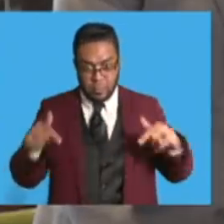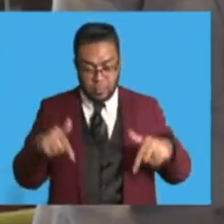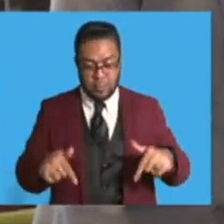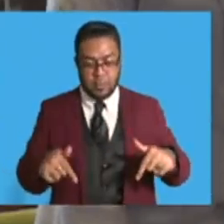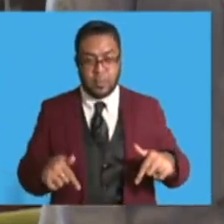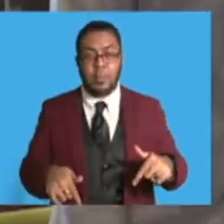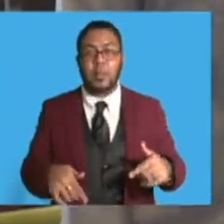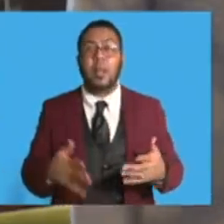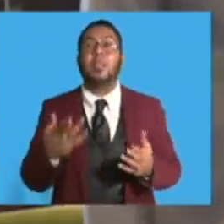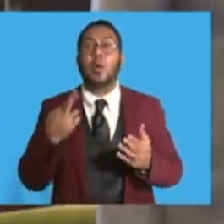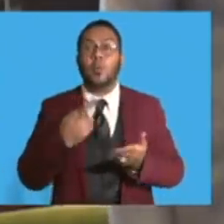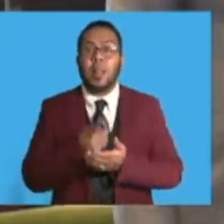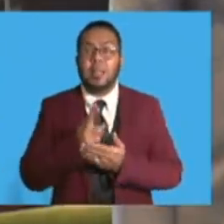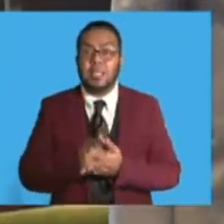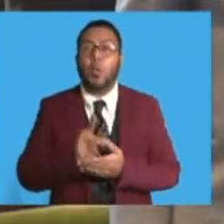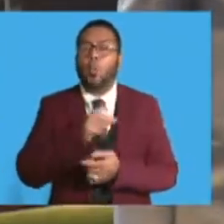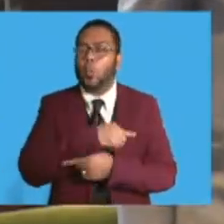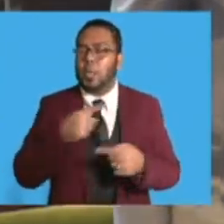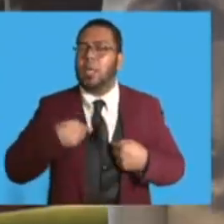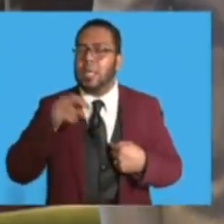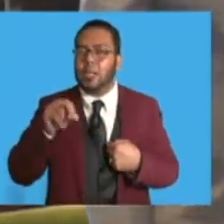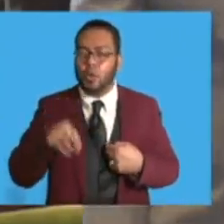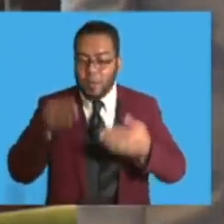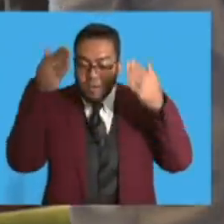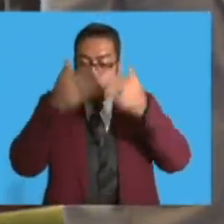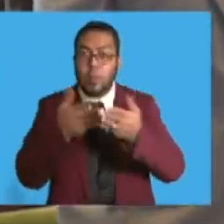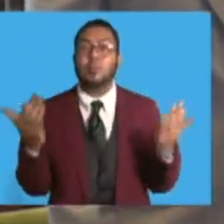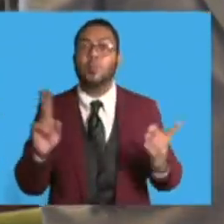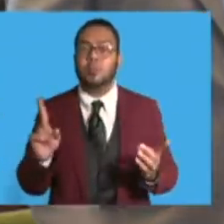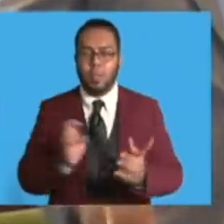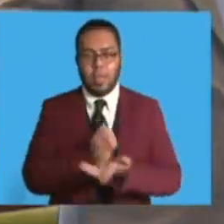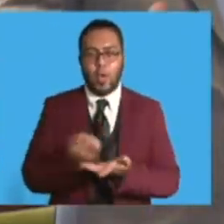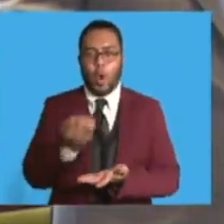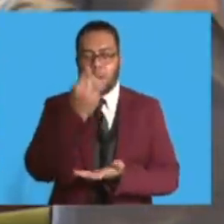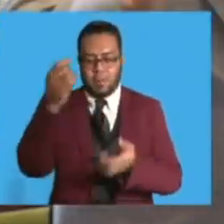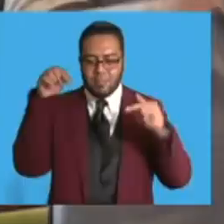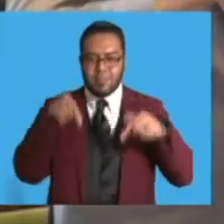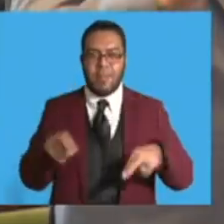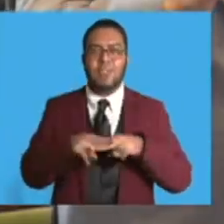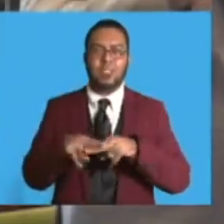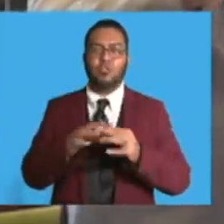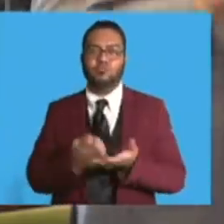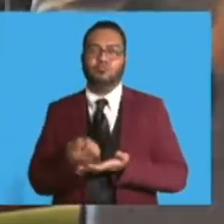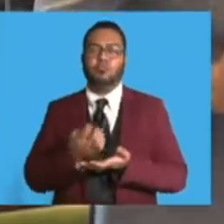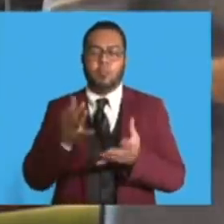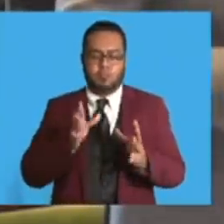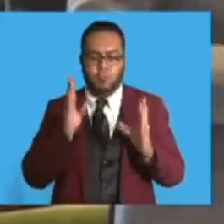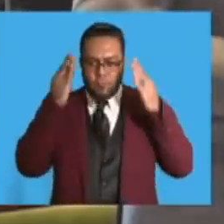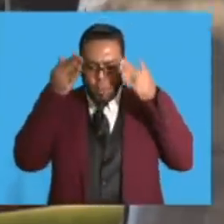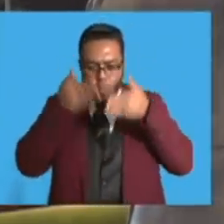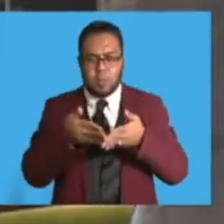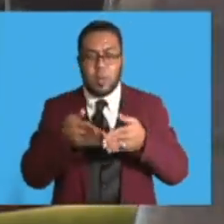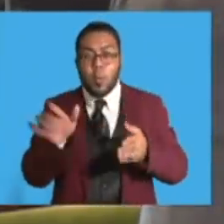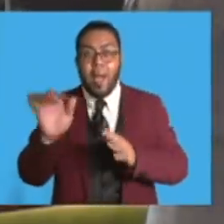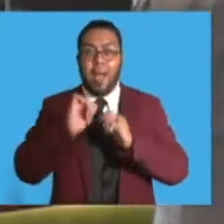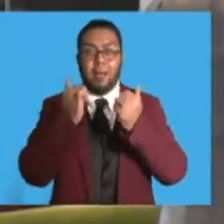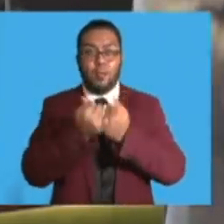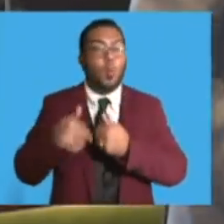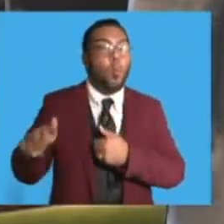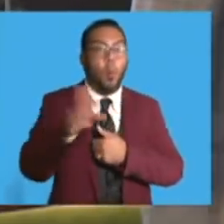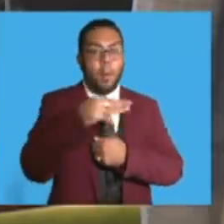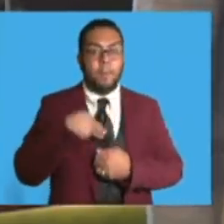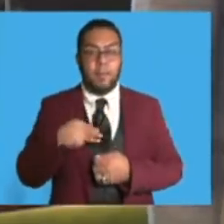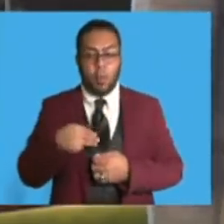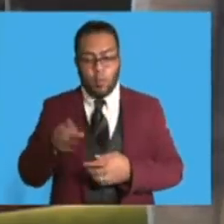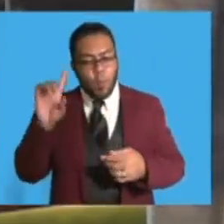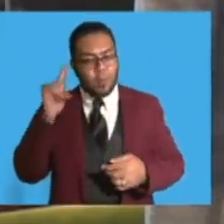Speaker, that we need to be focused on the economy. And I agree with every single member in this House that wants to focus on the